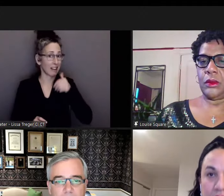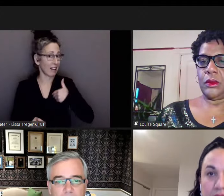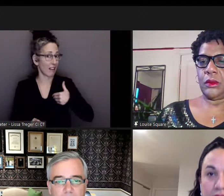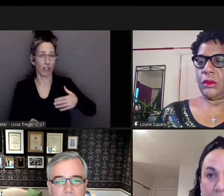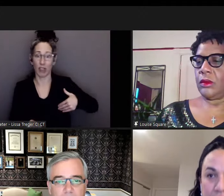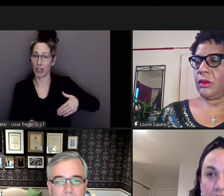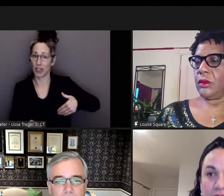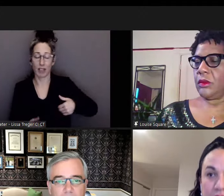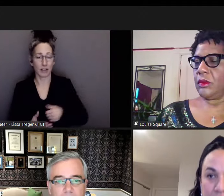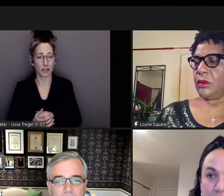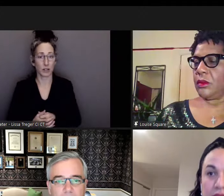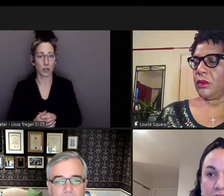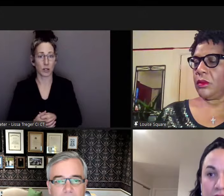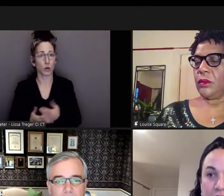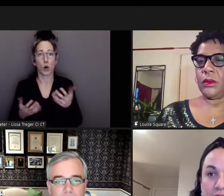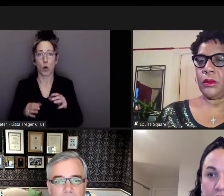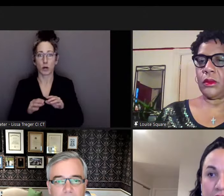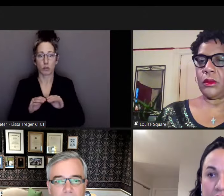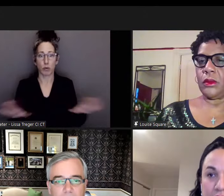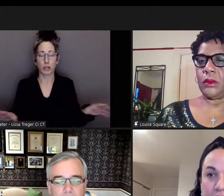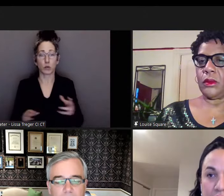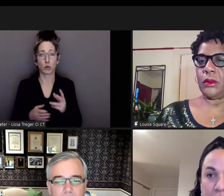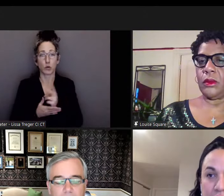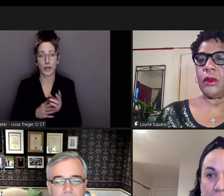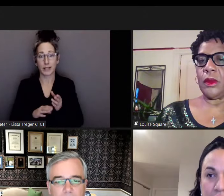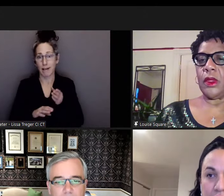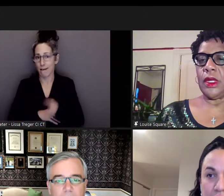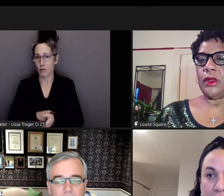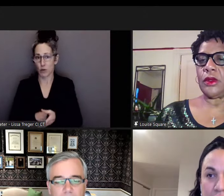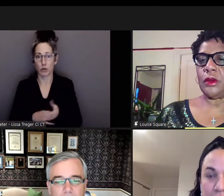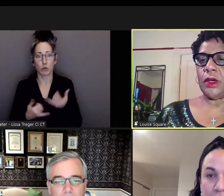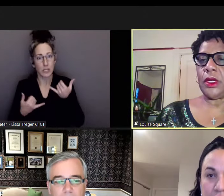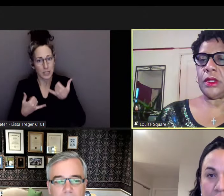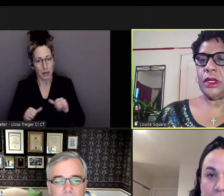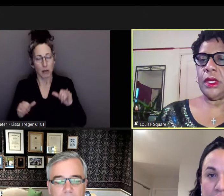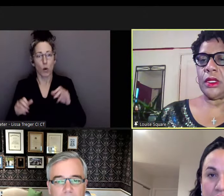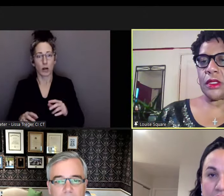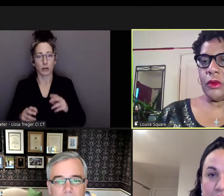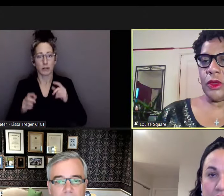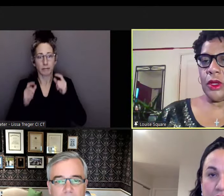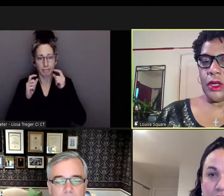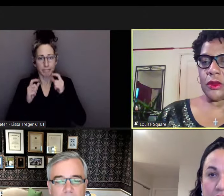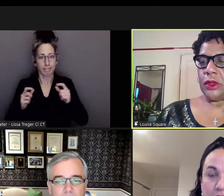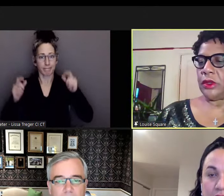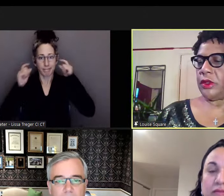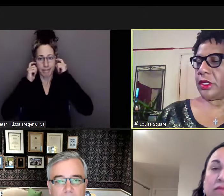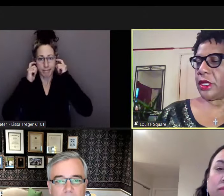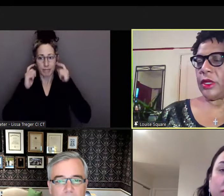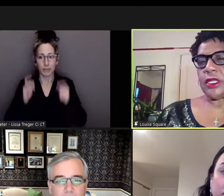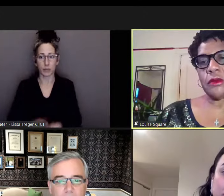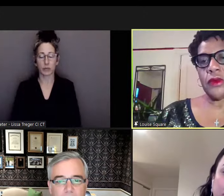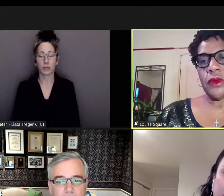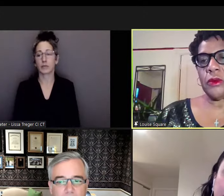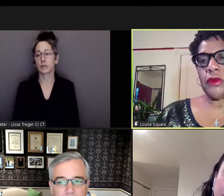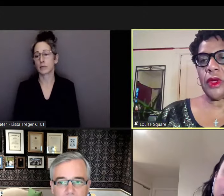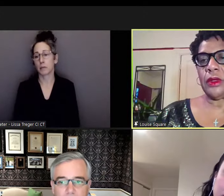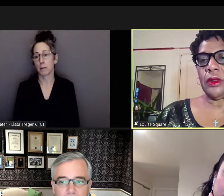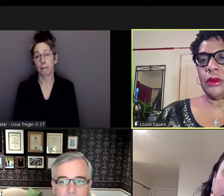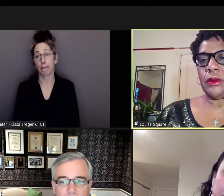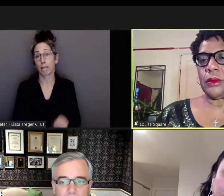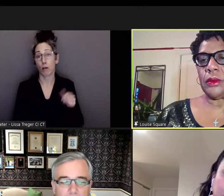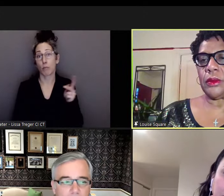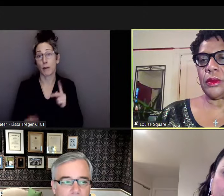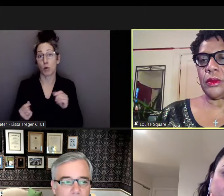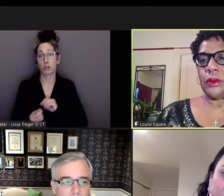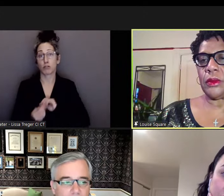the spread. So about 2 weeks after your second dose. Thank you so much. Does anyone else want to address that question before we move